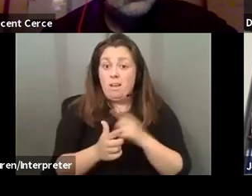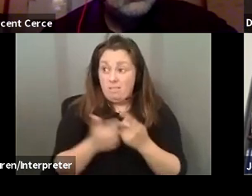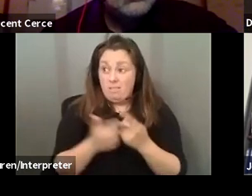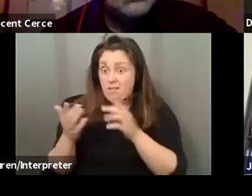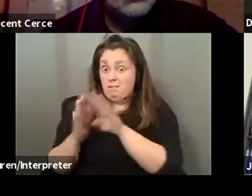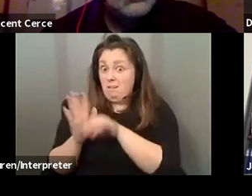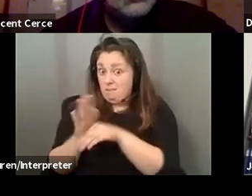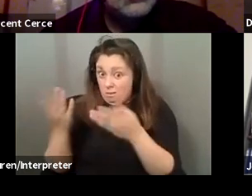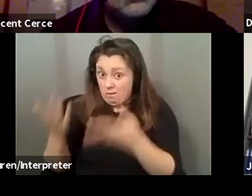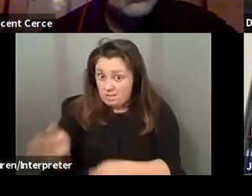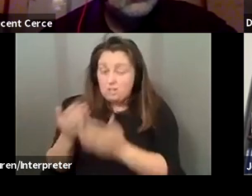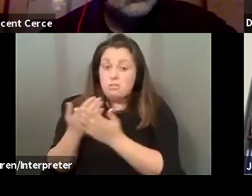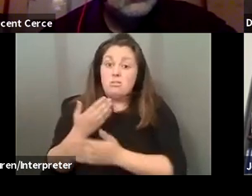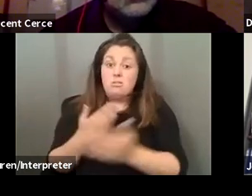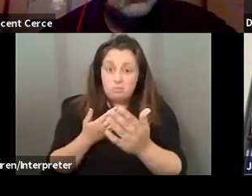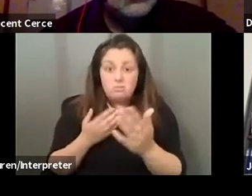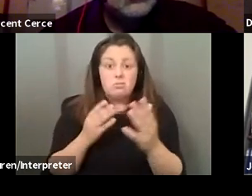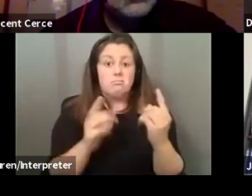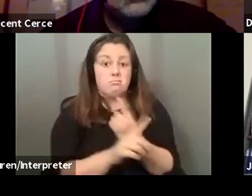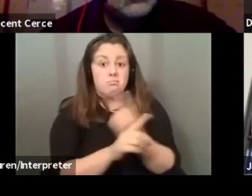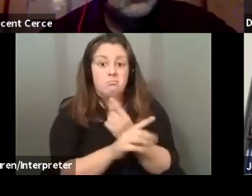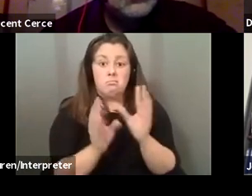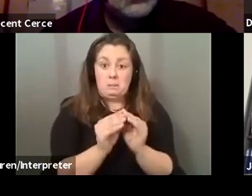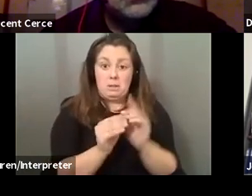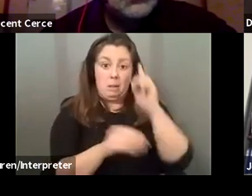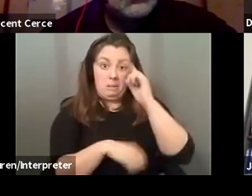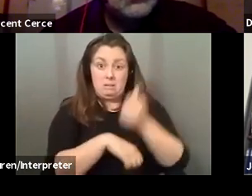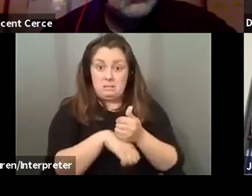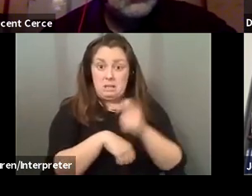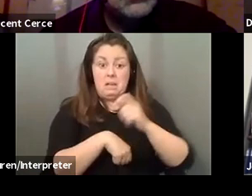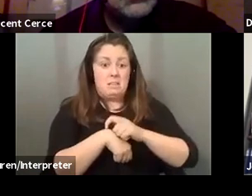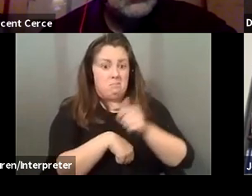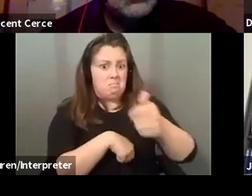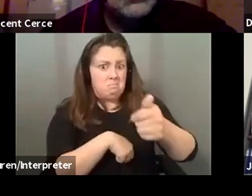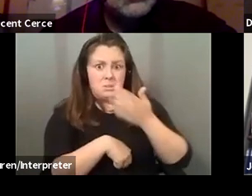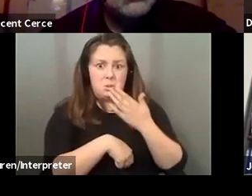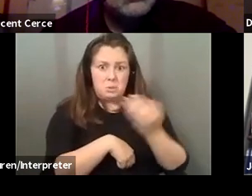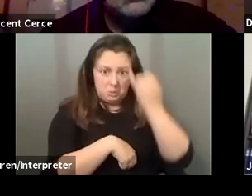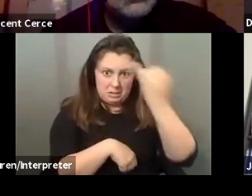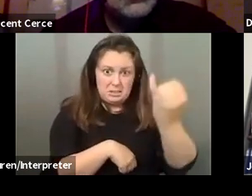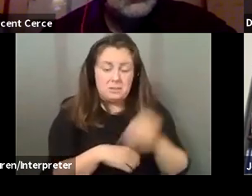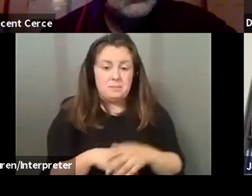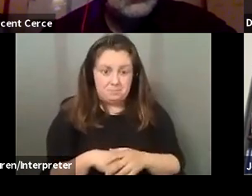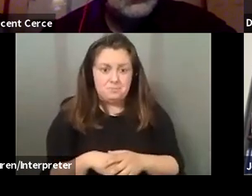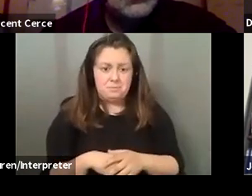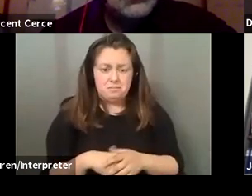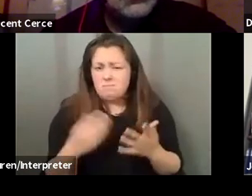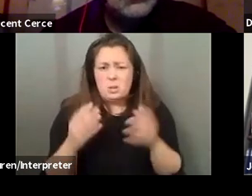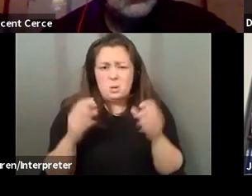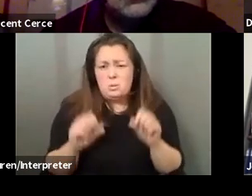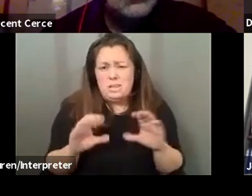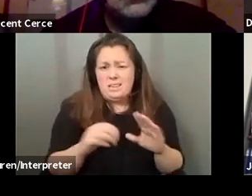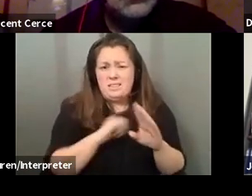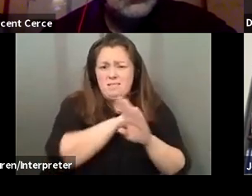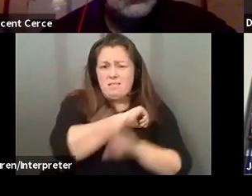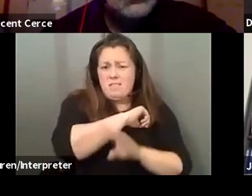thinking set times for joint meetings. That's not a bad idea, actually. Yeah. I mean, you figure we're going to have stuff in the fall prior to town meeting and have stuff, you